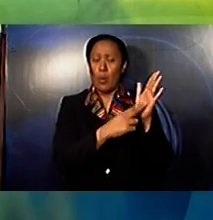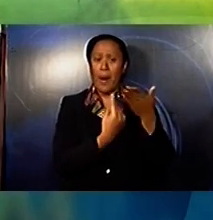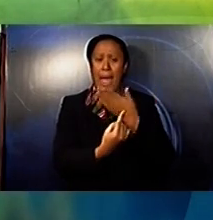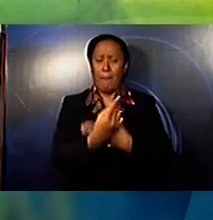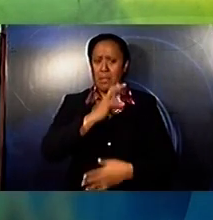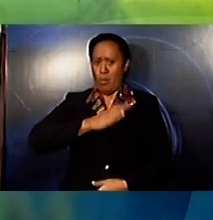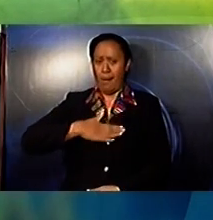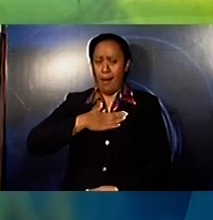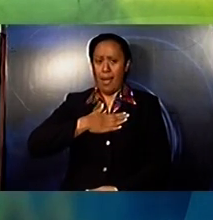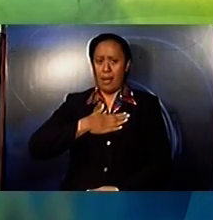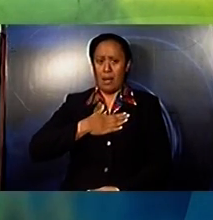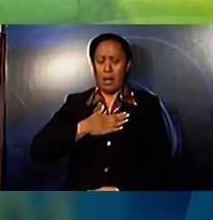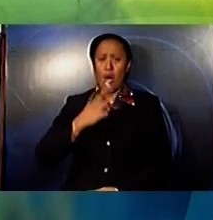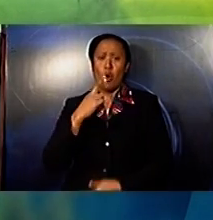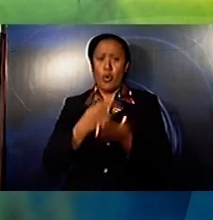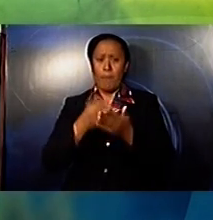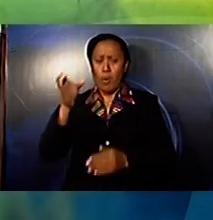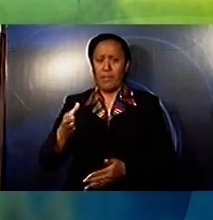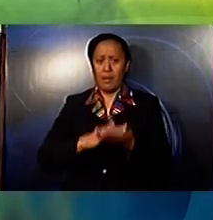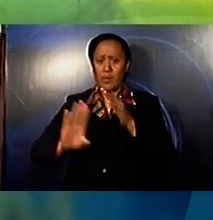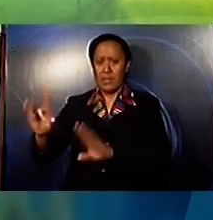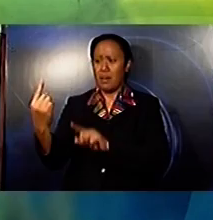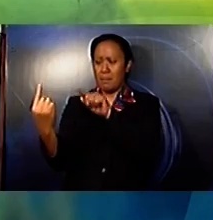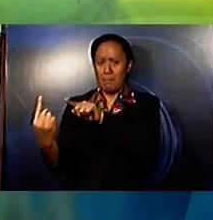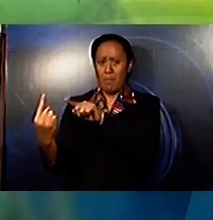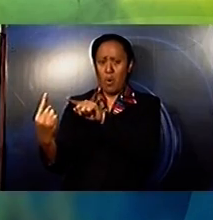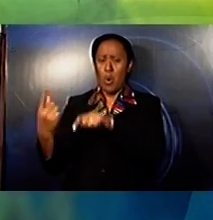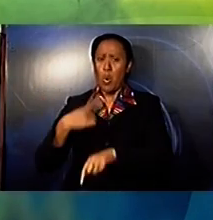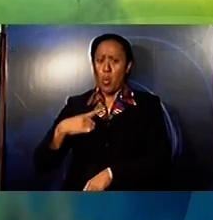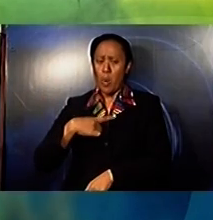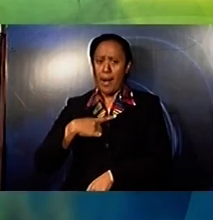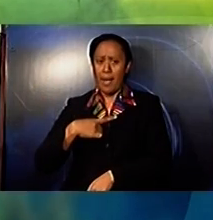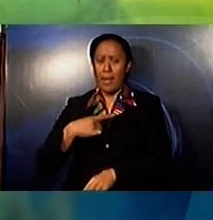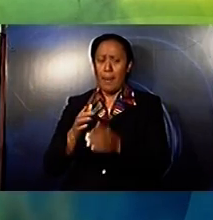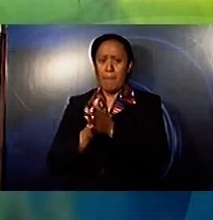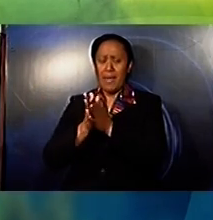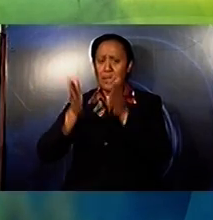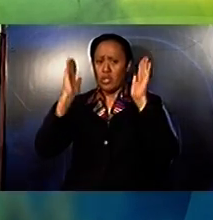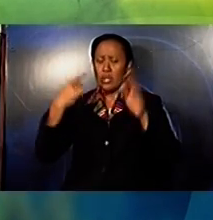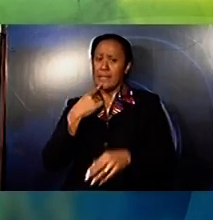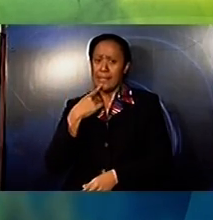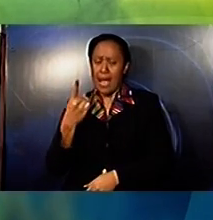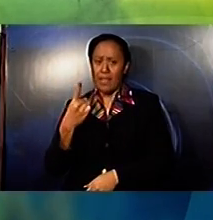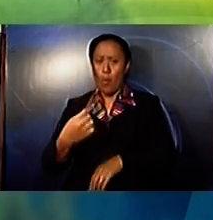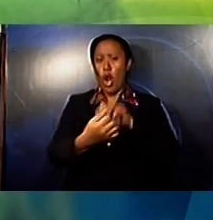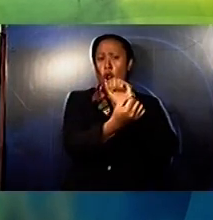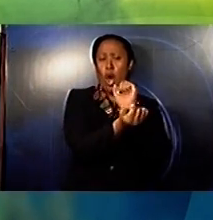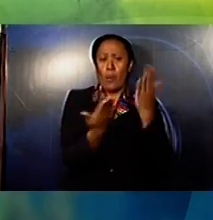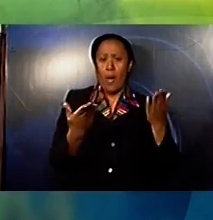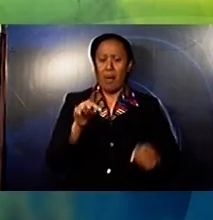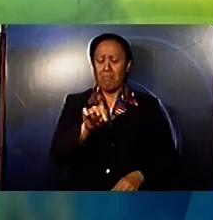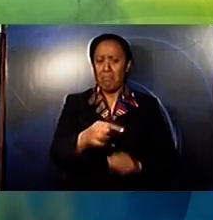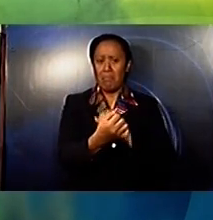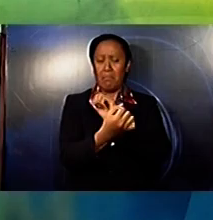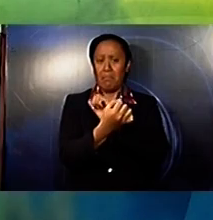has slammed a recent report by a New Zealand reporter specifically on the Methodist Church, claiming that church ministers were locked